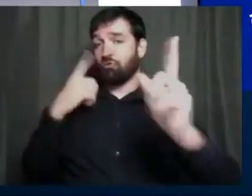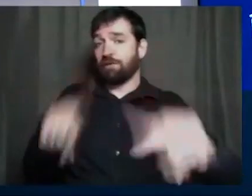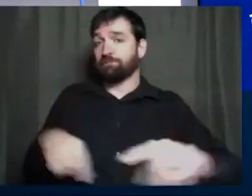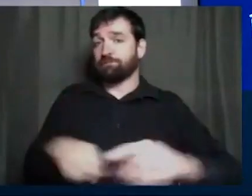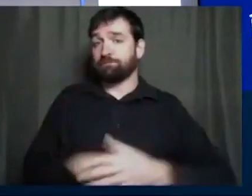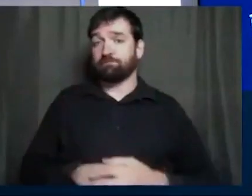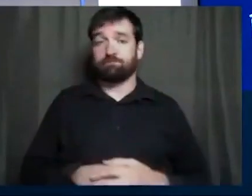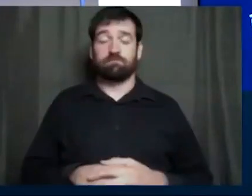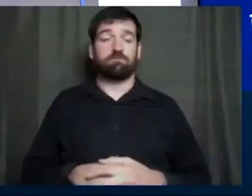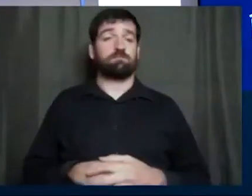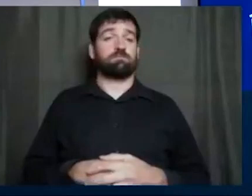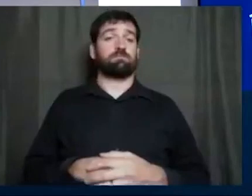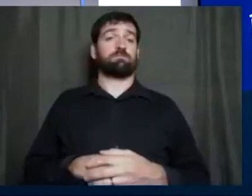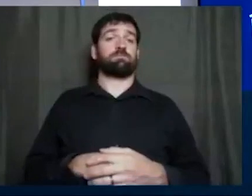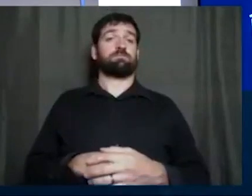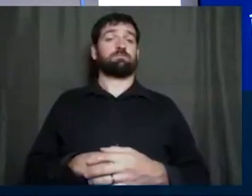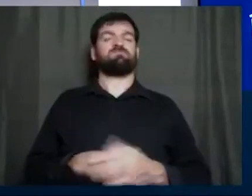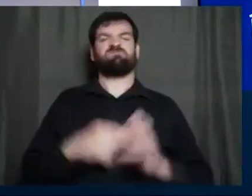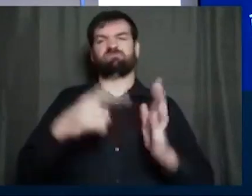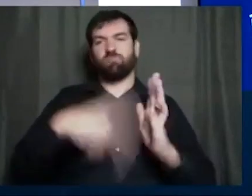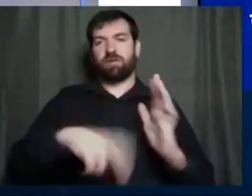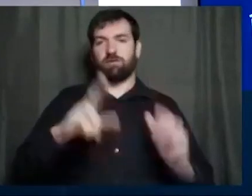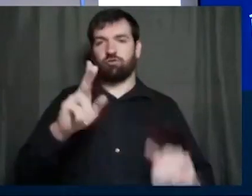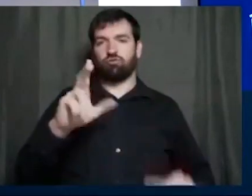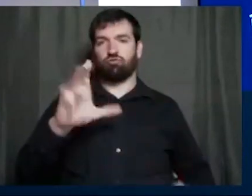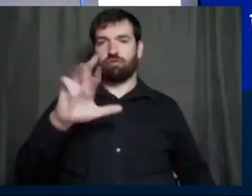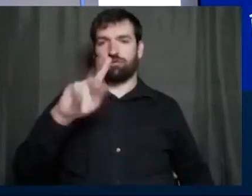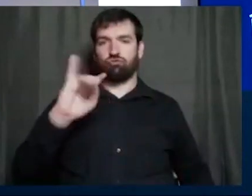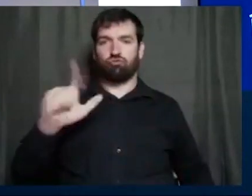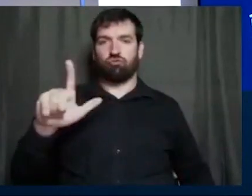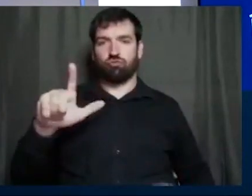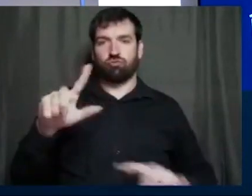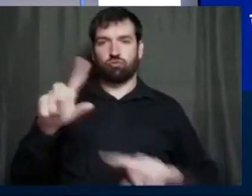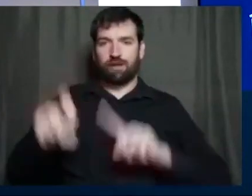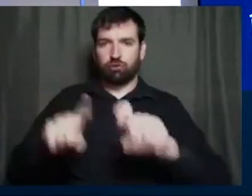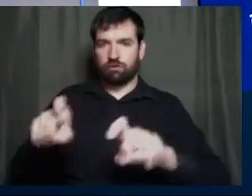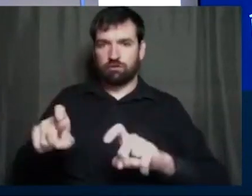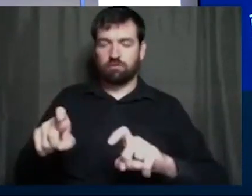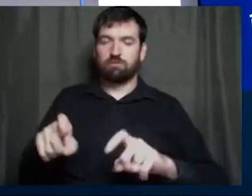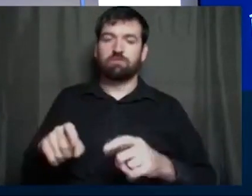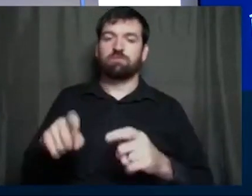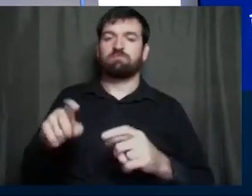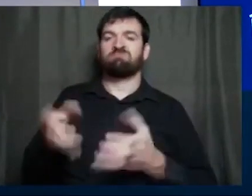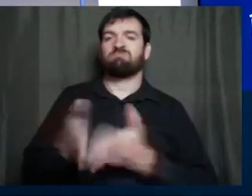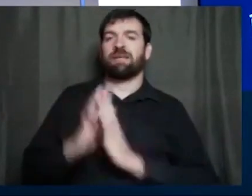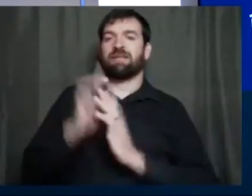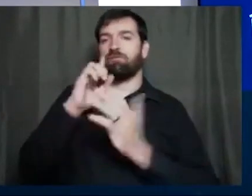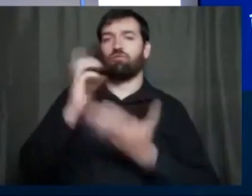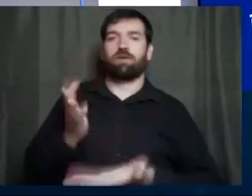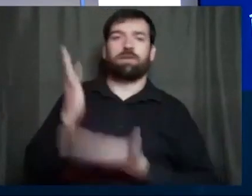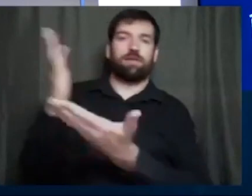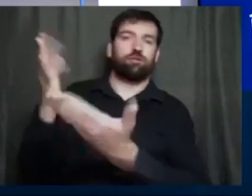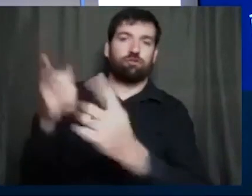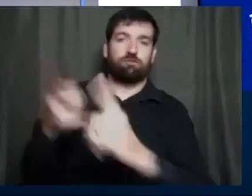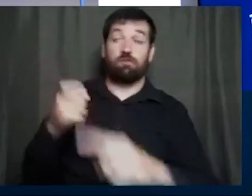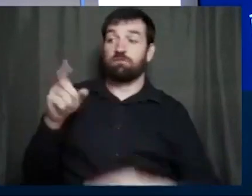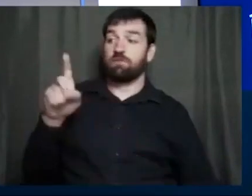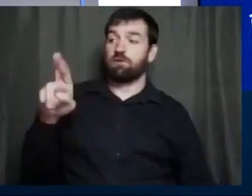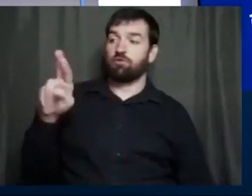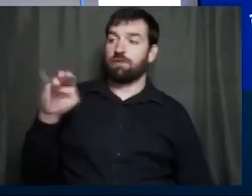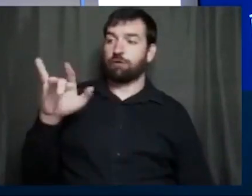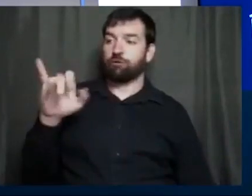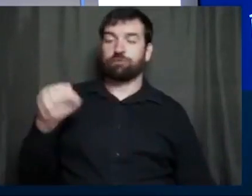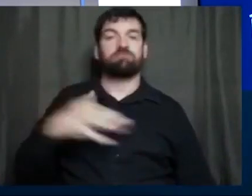going to read Crystal's question in full because she asks for a recommendation from from you, Dr. Myers. My pediatrician did not recommend